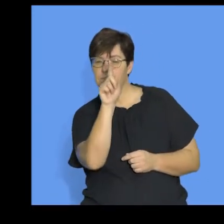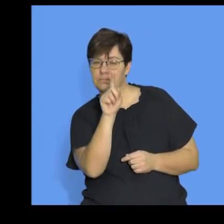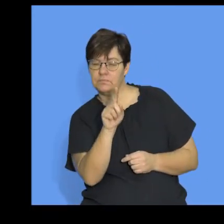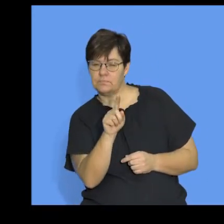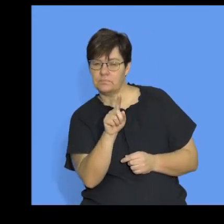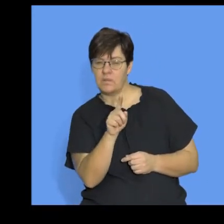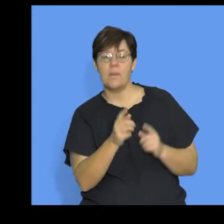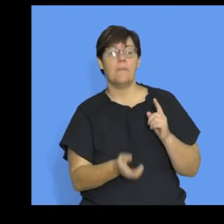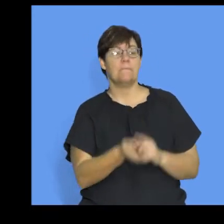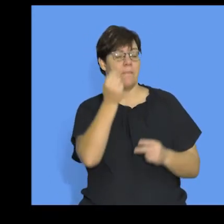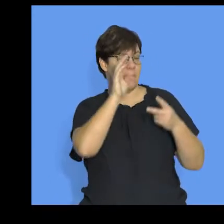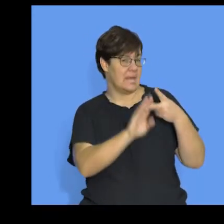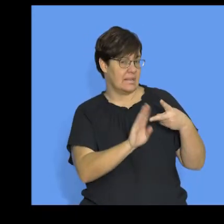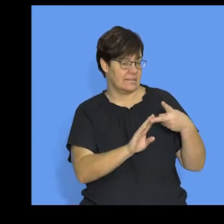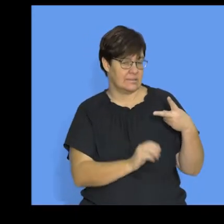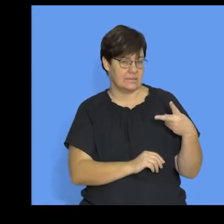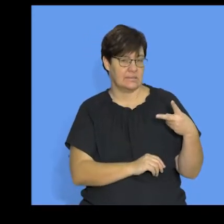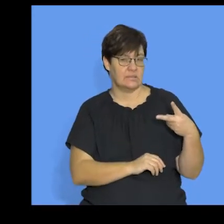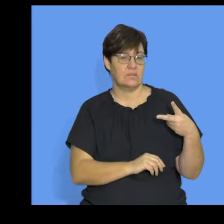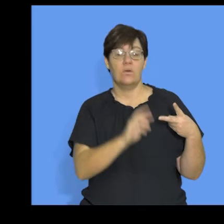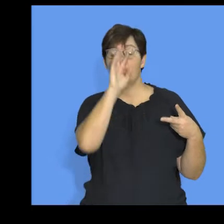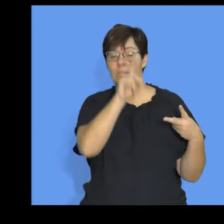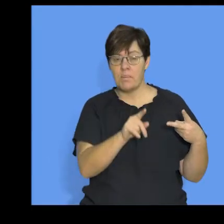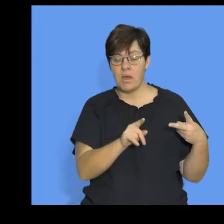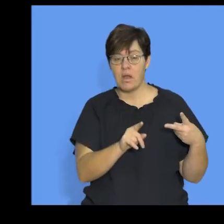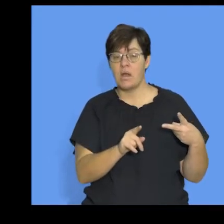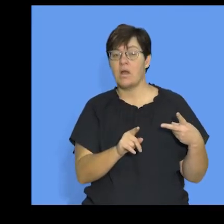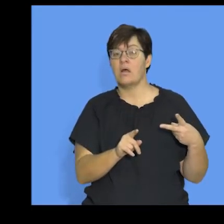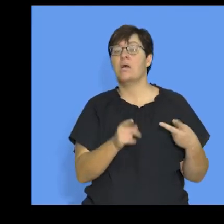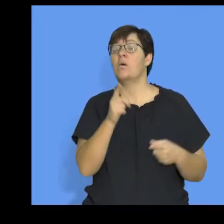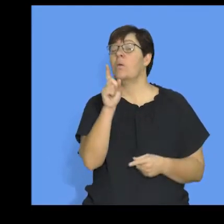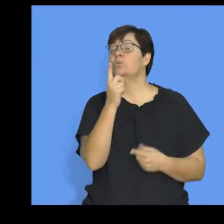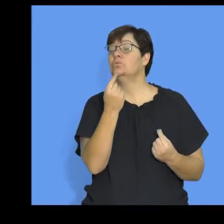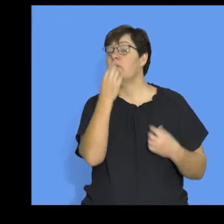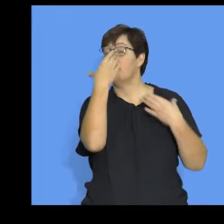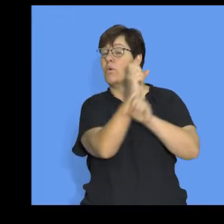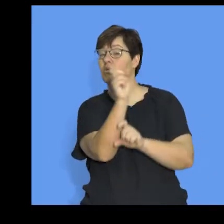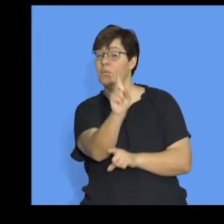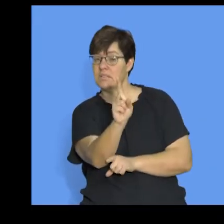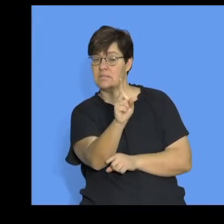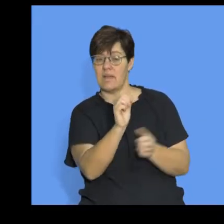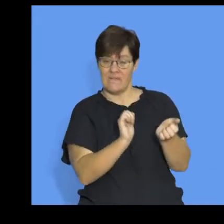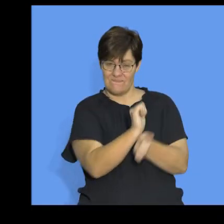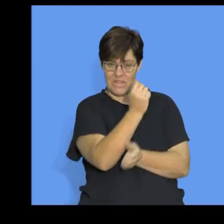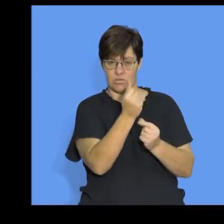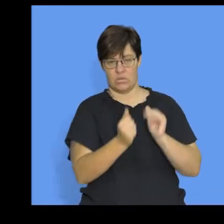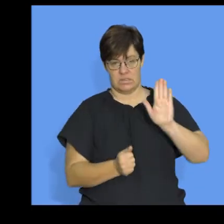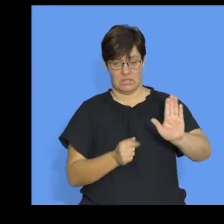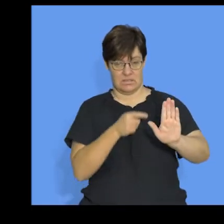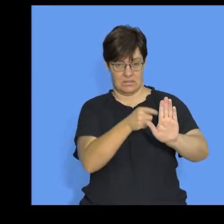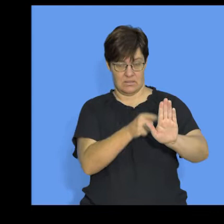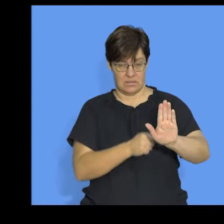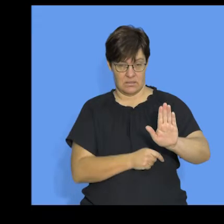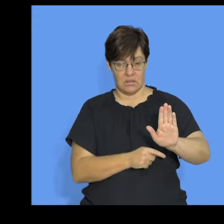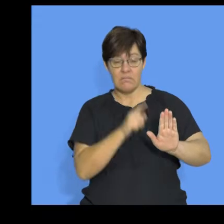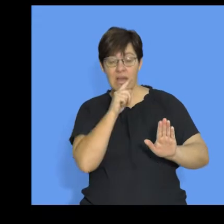let's find the next item that we need. Remember, we're working with fixed costs, okay? So you have to look for the